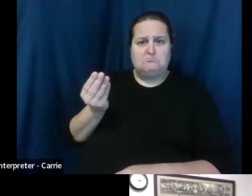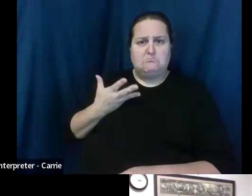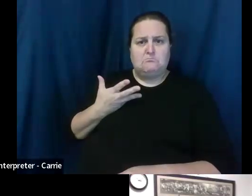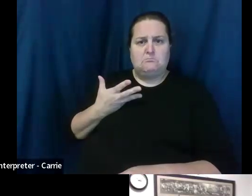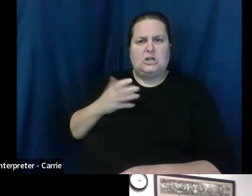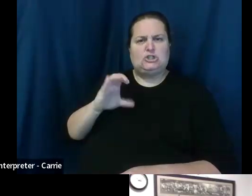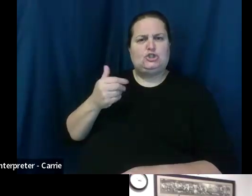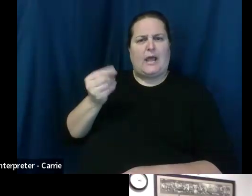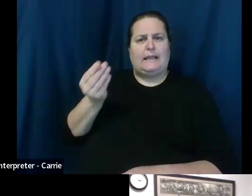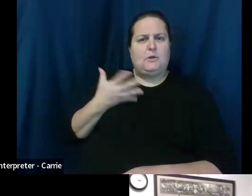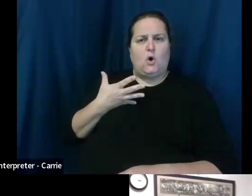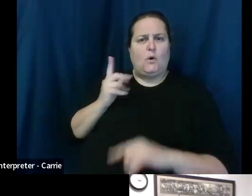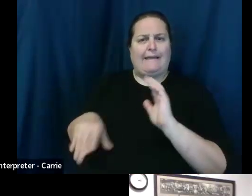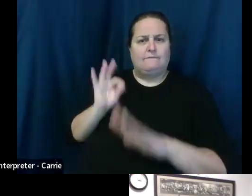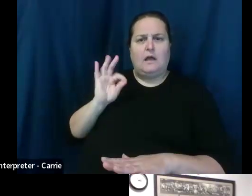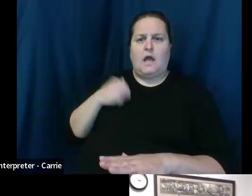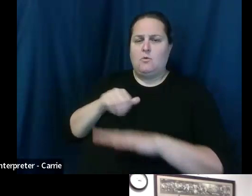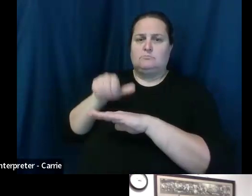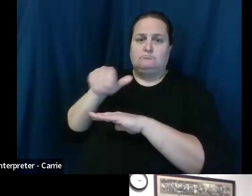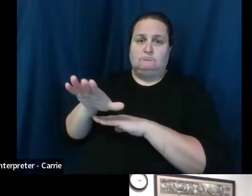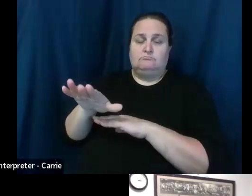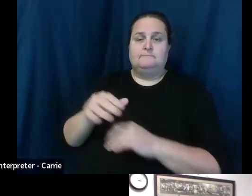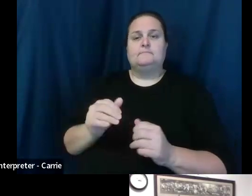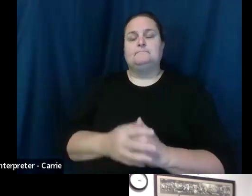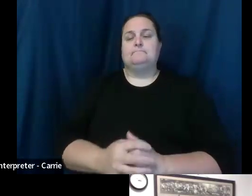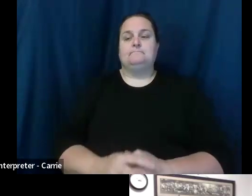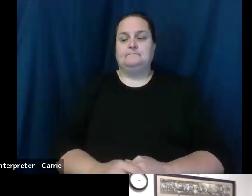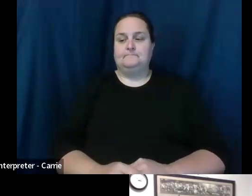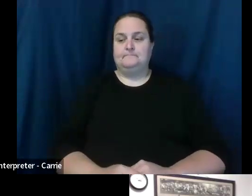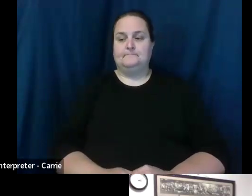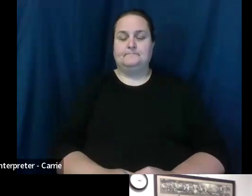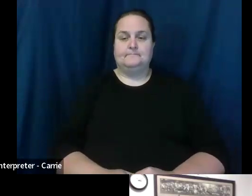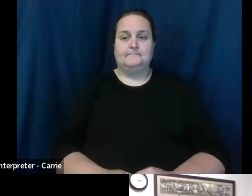it in chat and I will send you the message with your username.